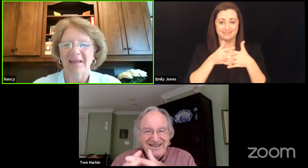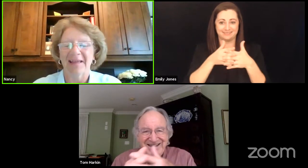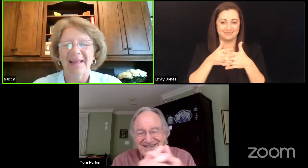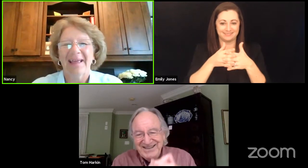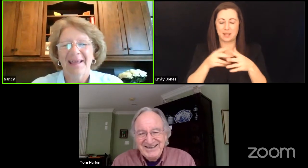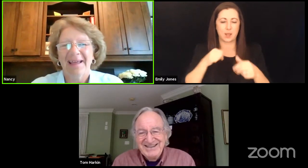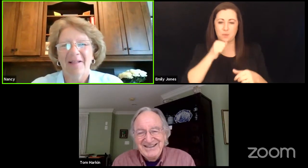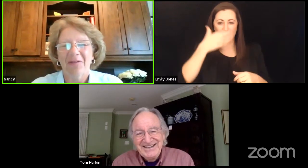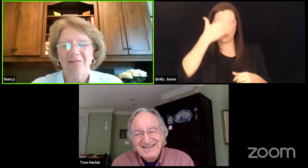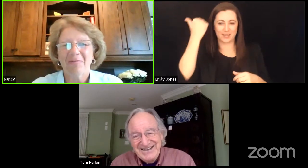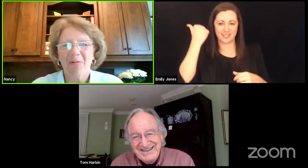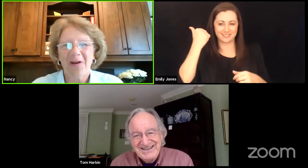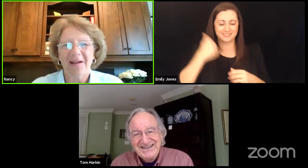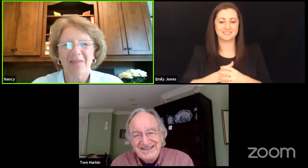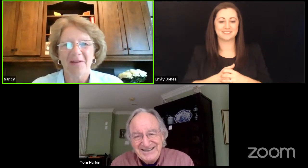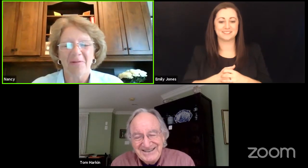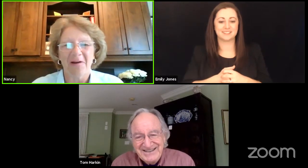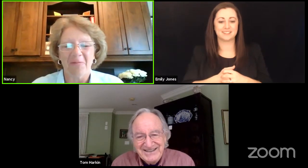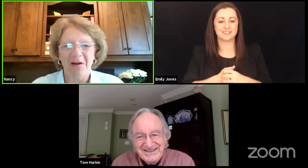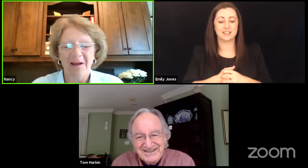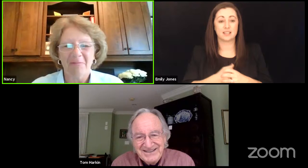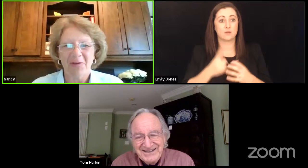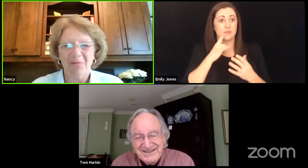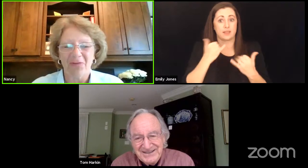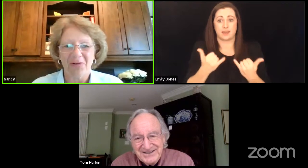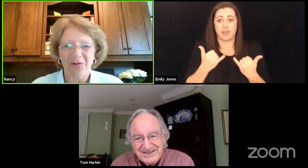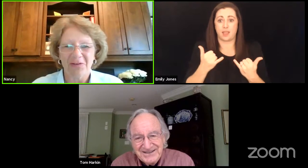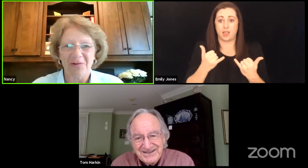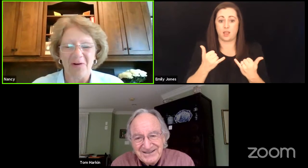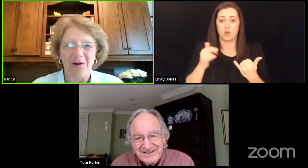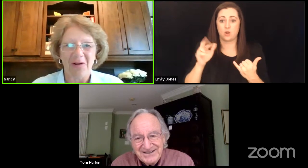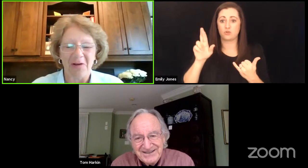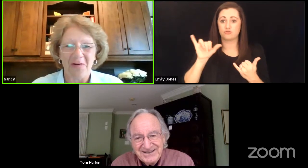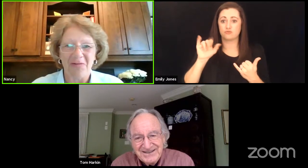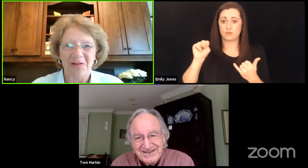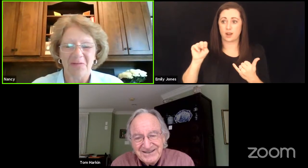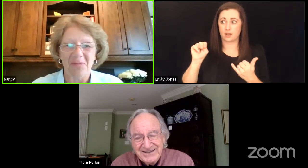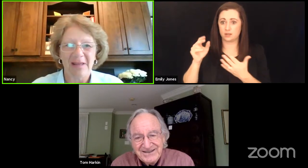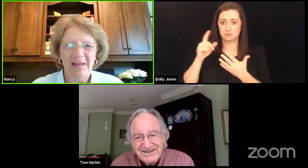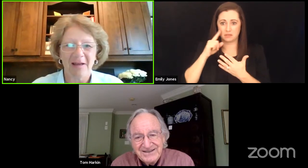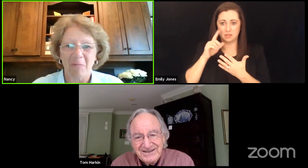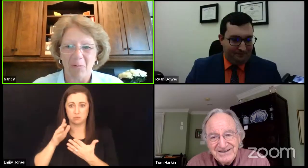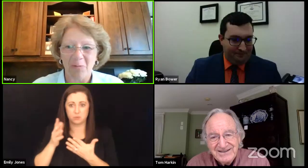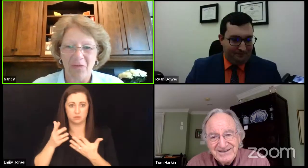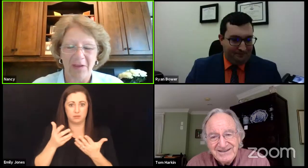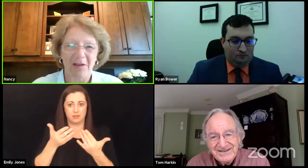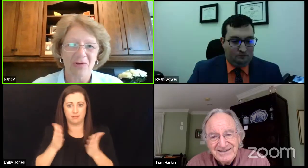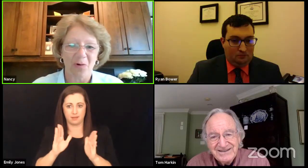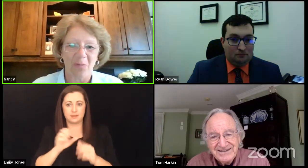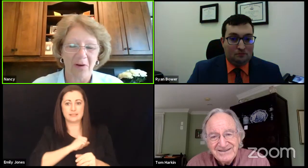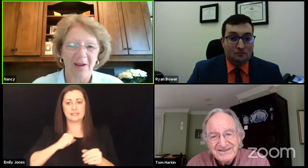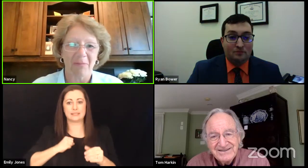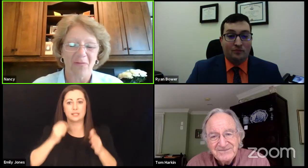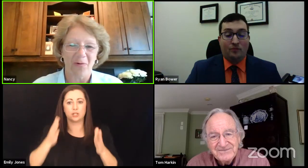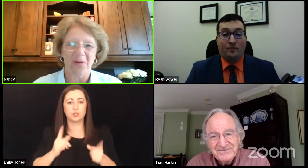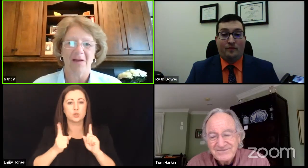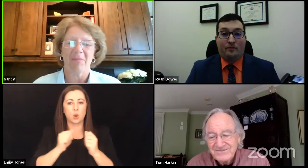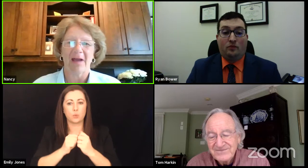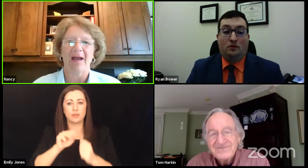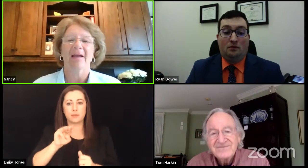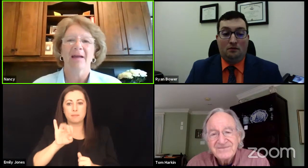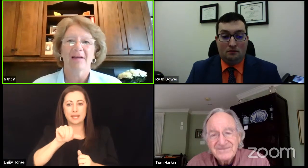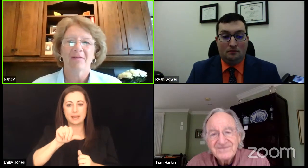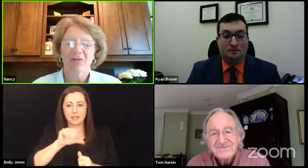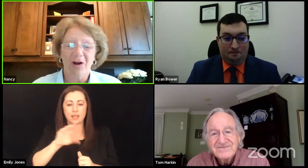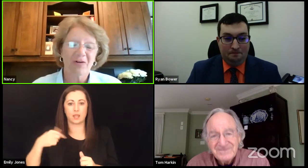not forget. And at this point, I think, Ryan, we will turn Senator Harkin over to the media, and we will take a short break before we